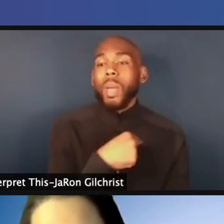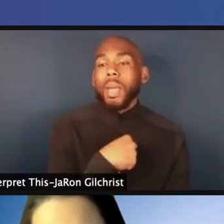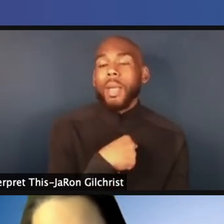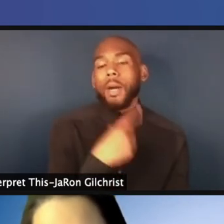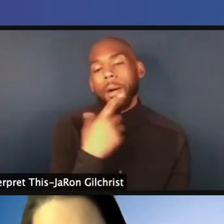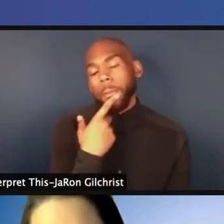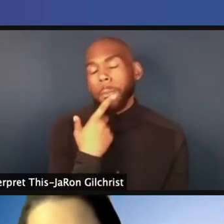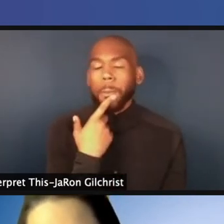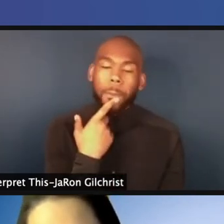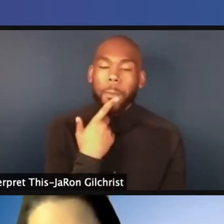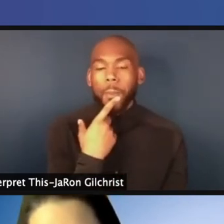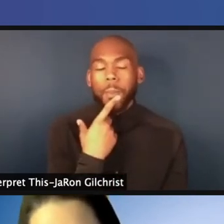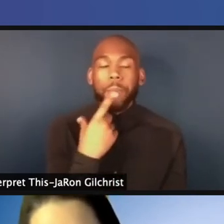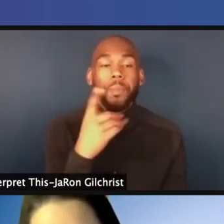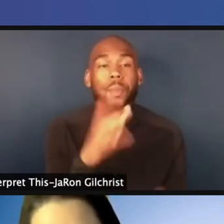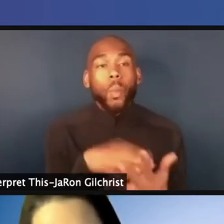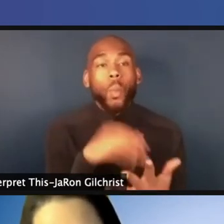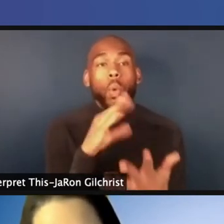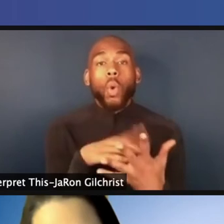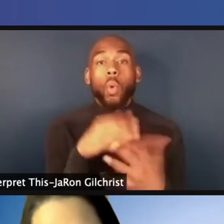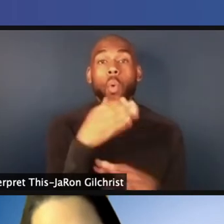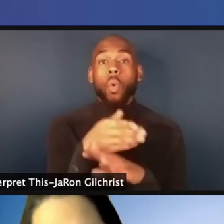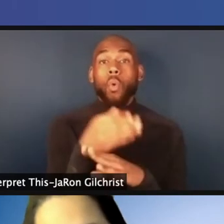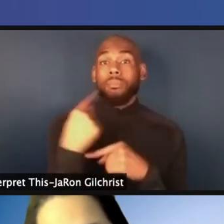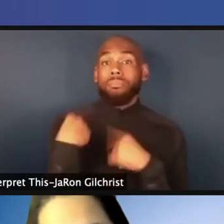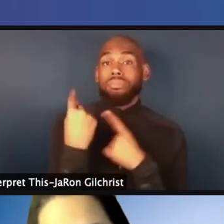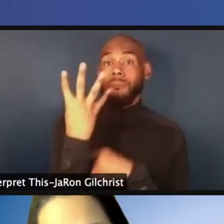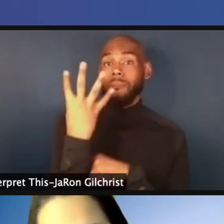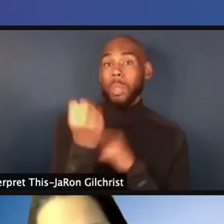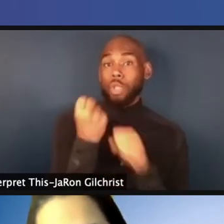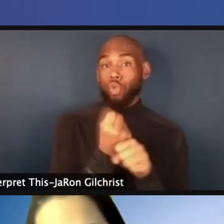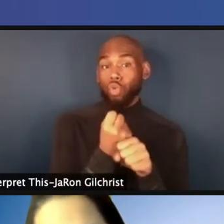you know, learned over the course of the last 4 years how